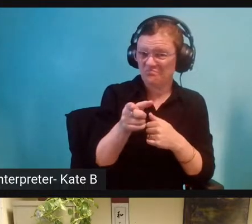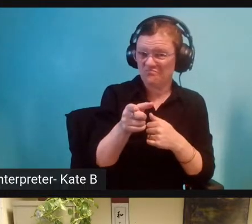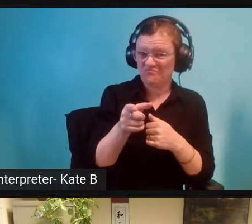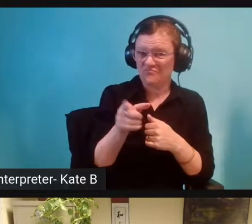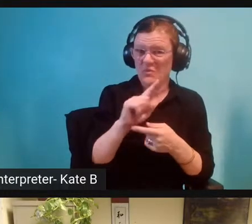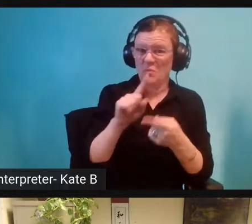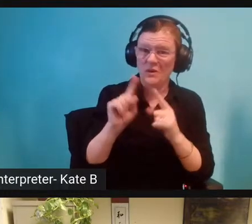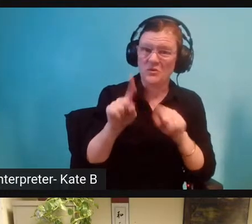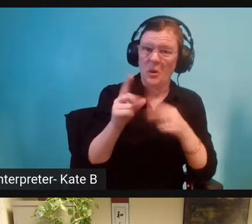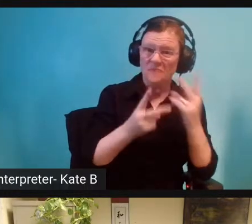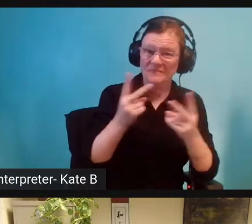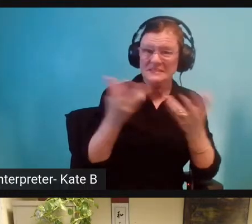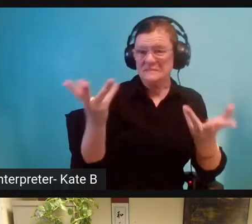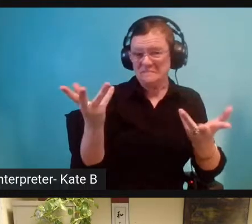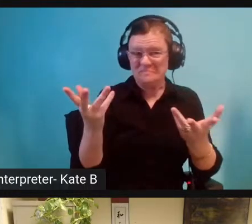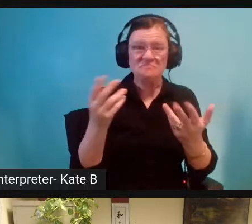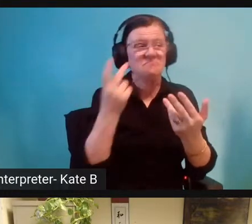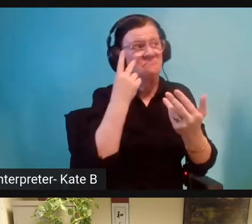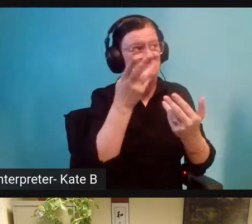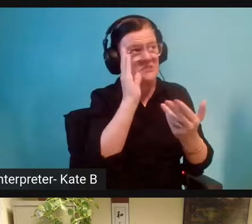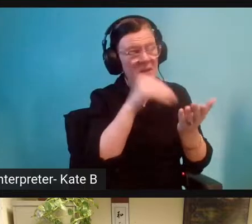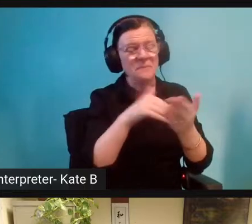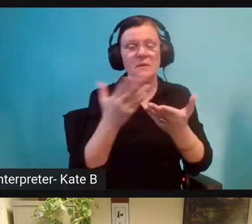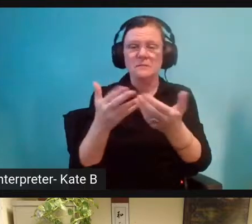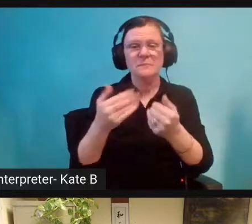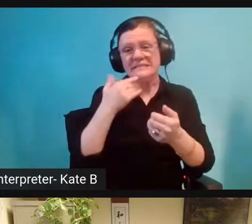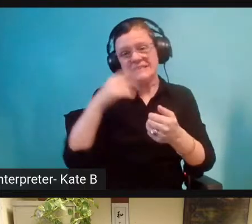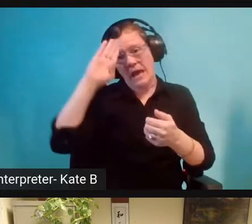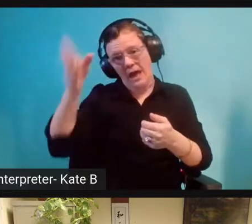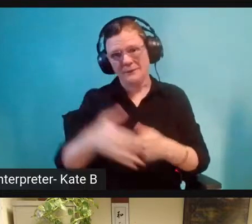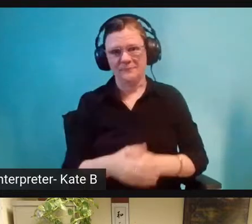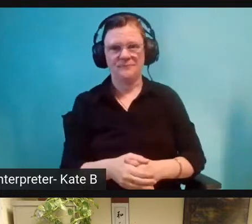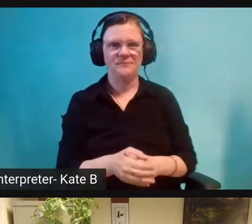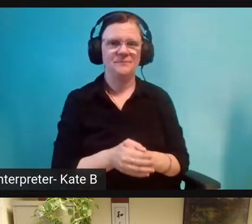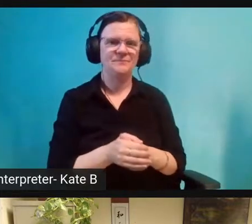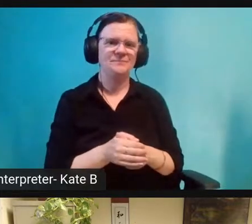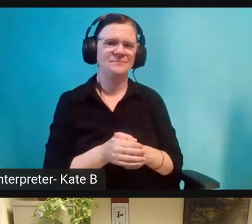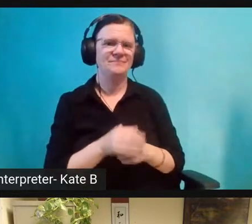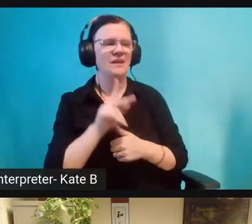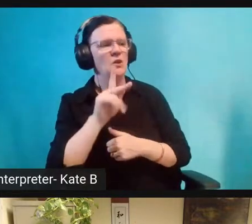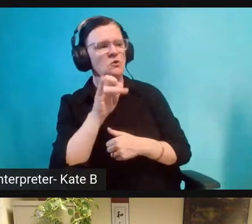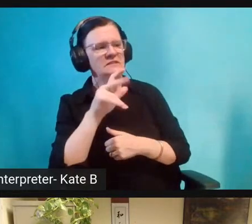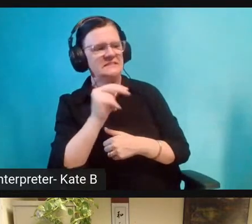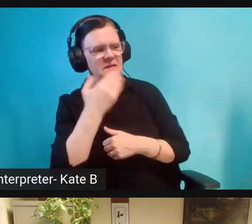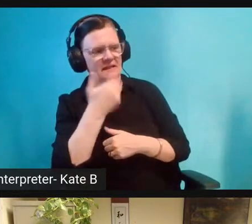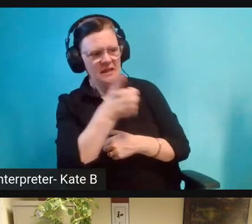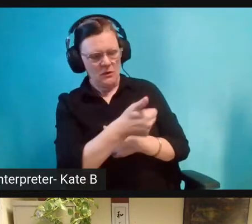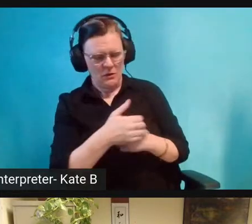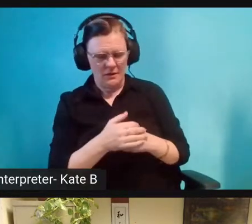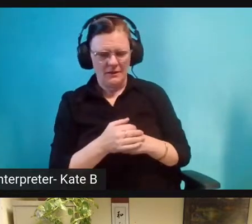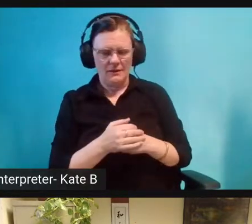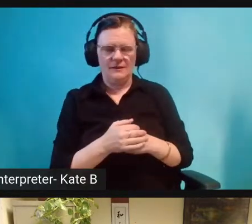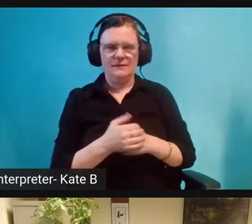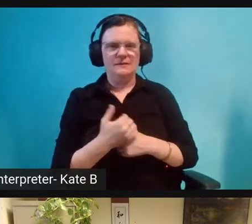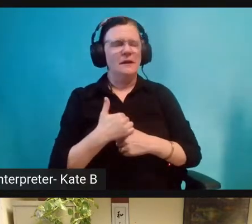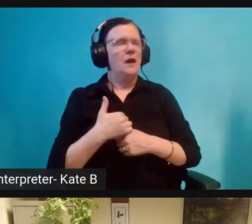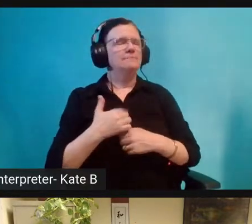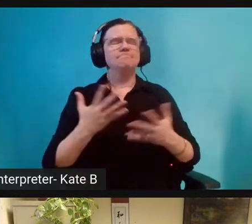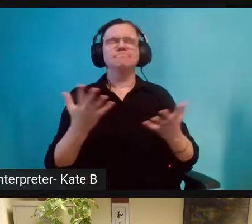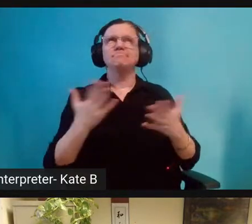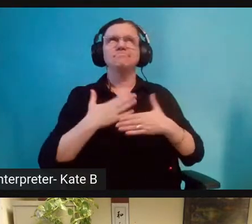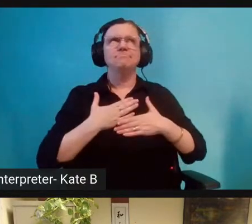come back to visit. But please say hi. Thank you so much. I'm so excited to